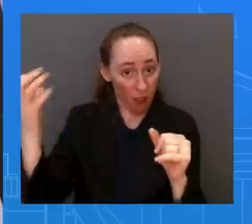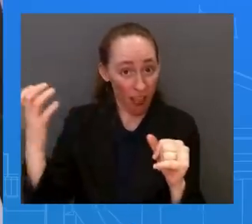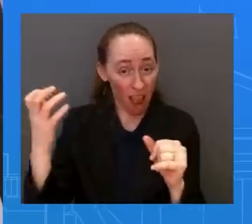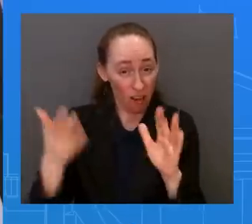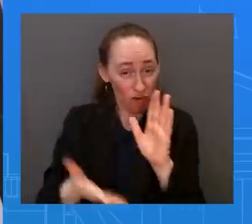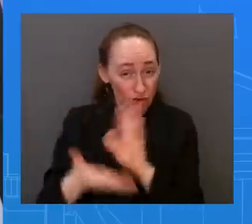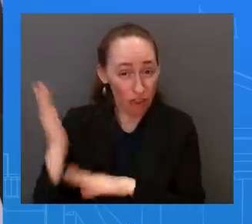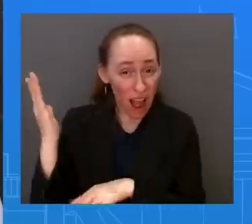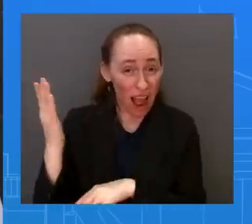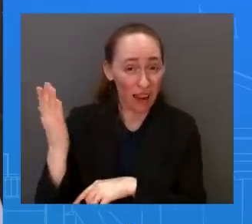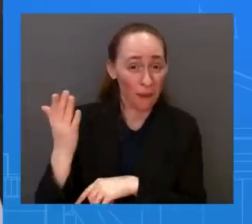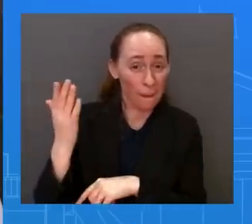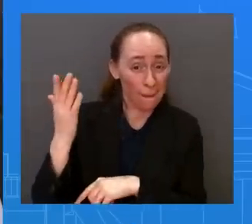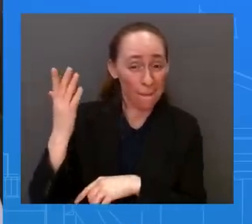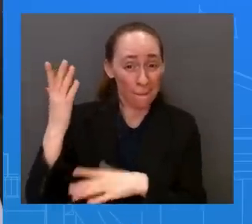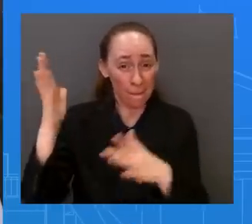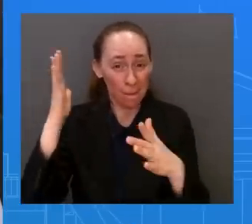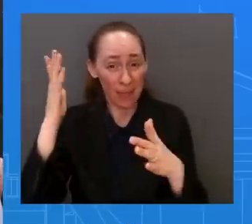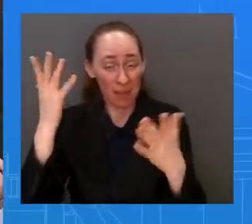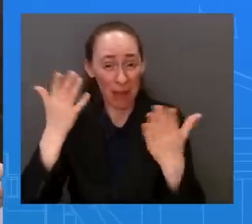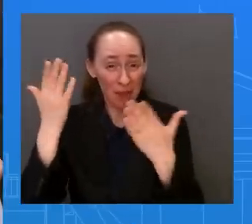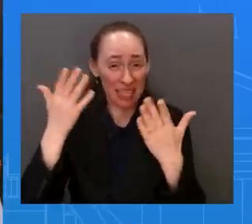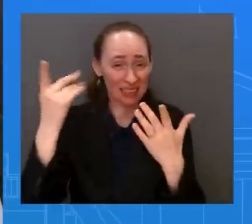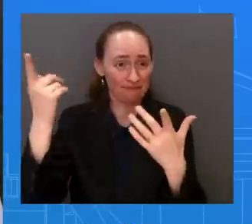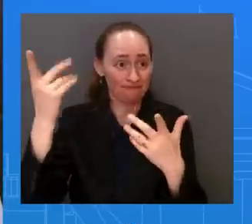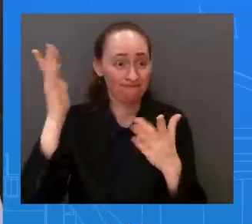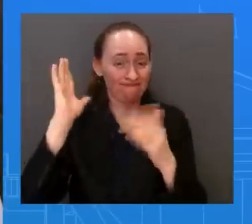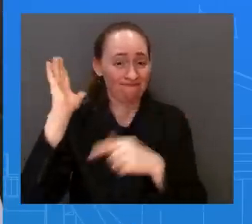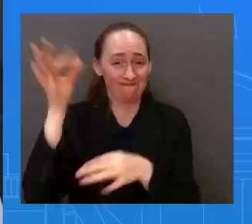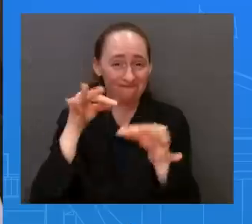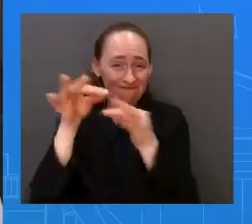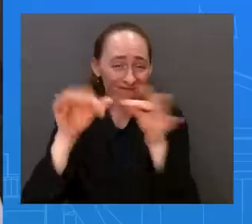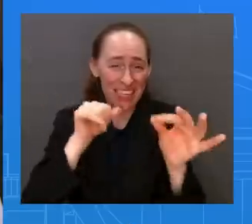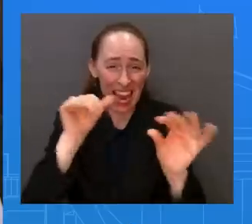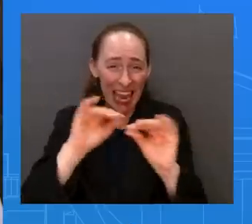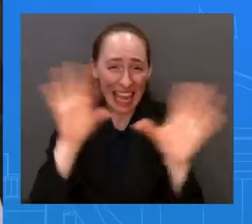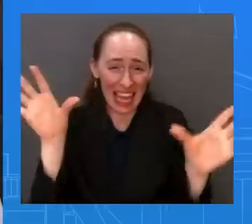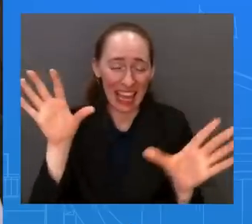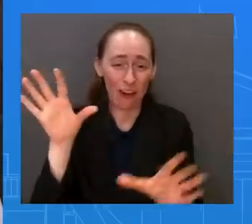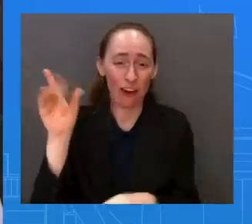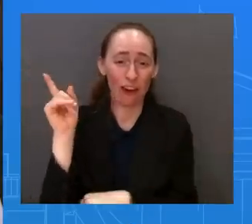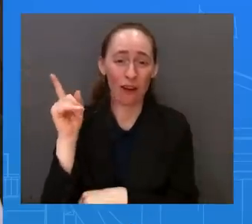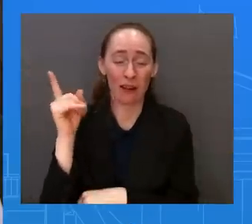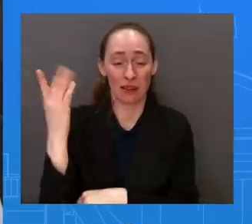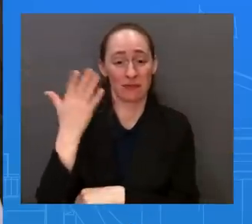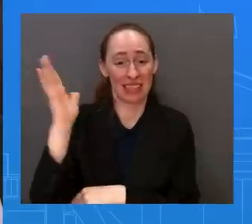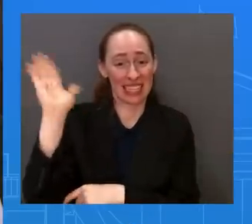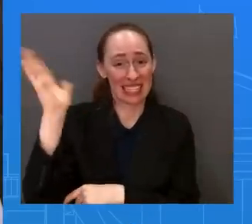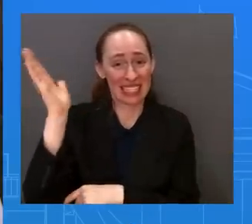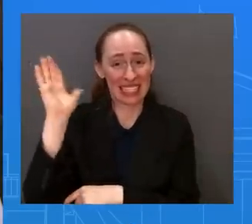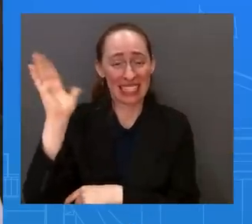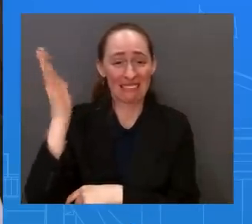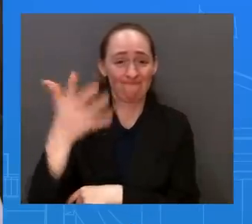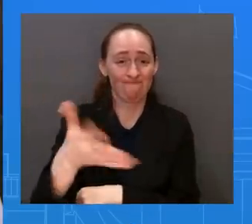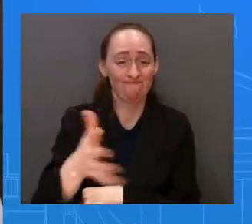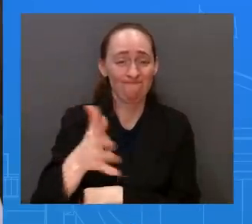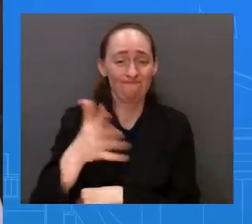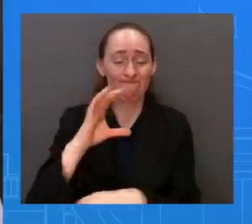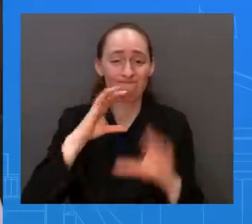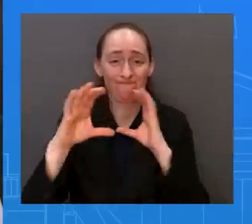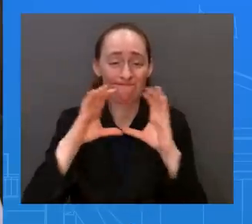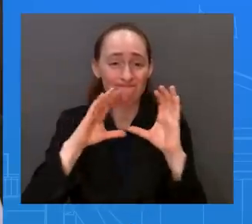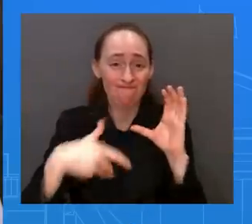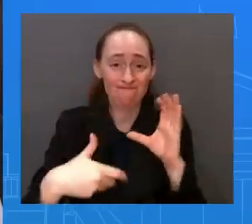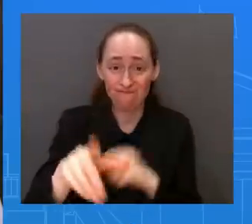way to communicate as effectively as I guess some of these other Democrats were? Because obviously, however he's communicating now